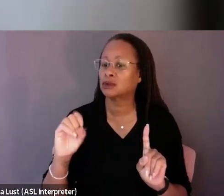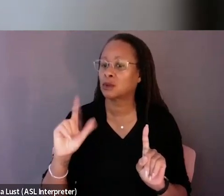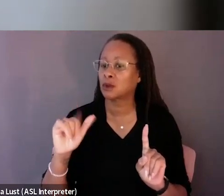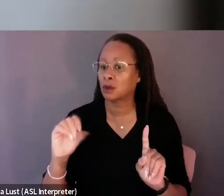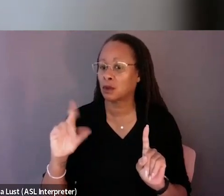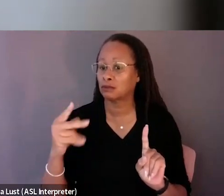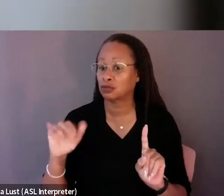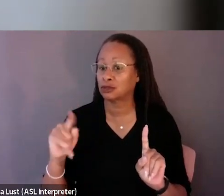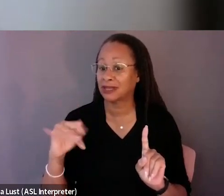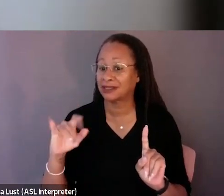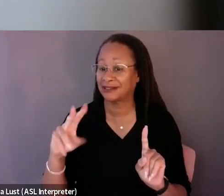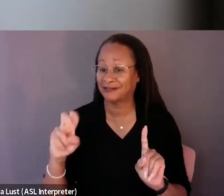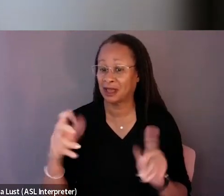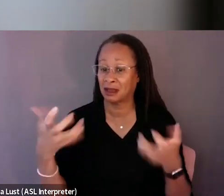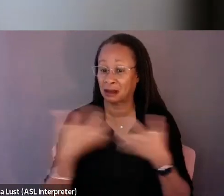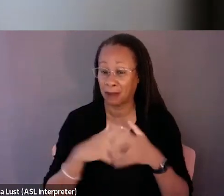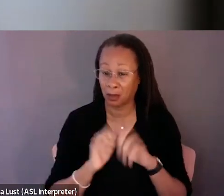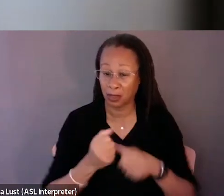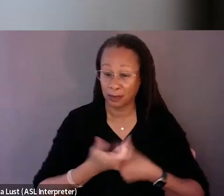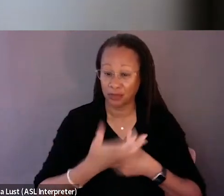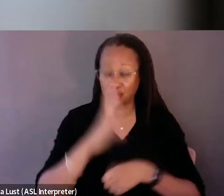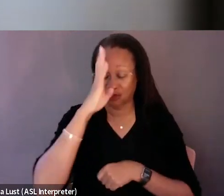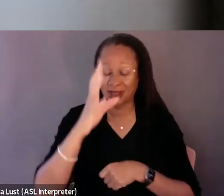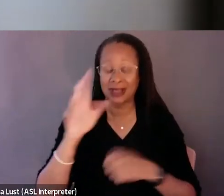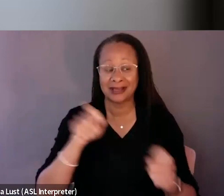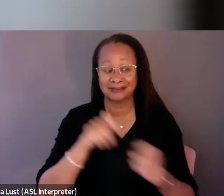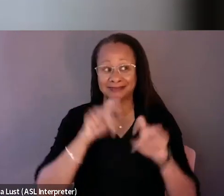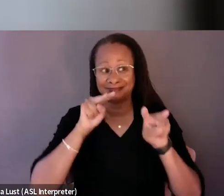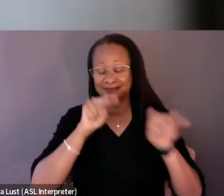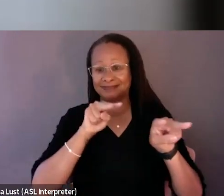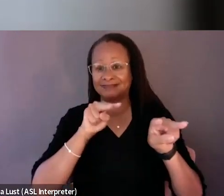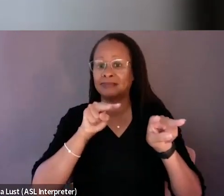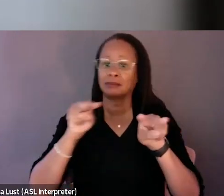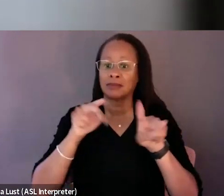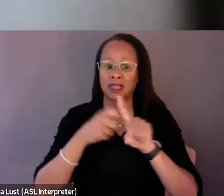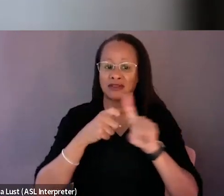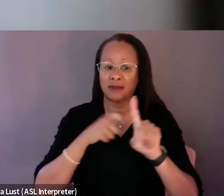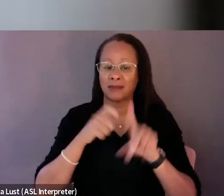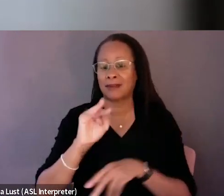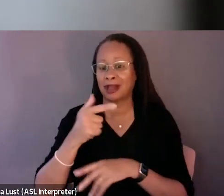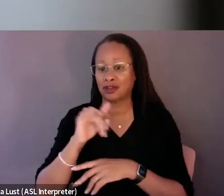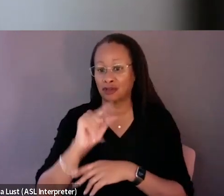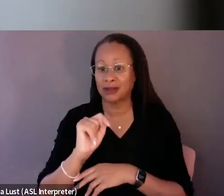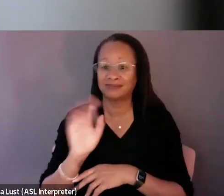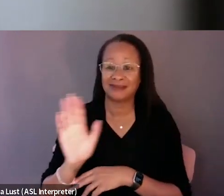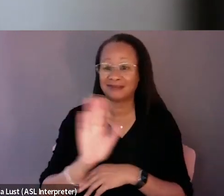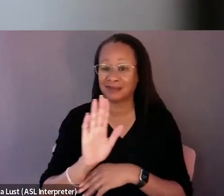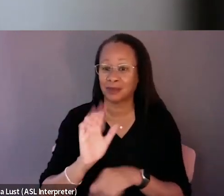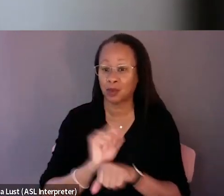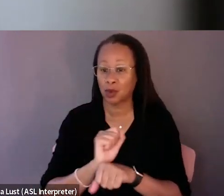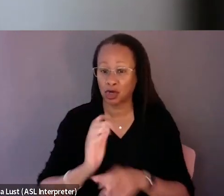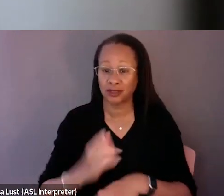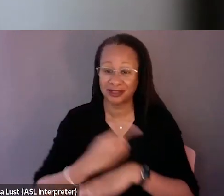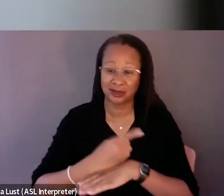Phi's poem to create certain gaze from the migrant labor workers to